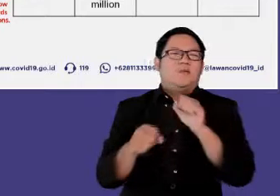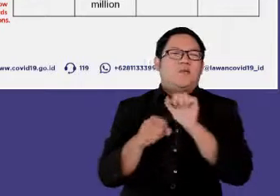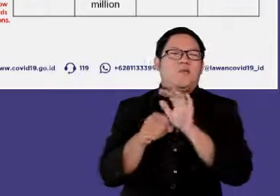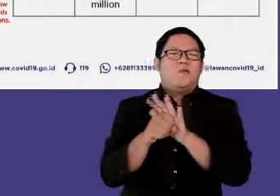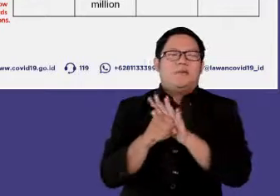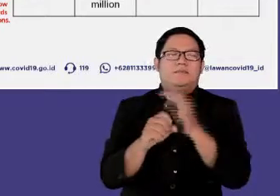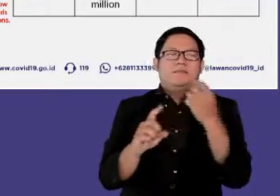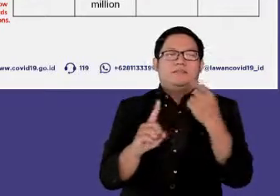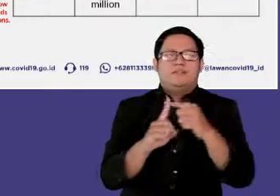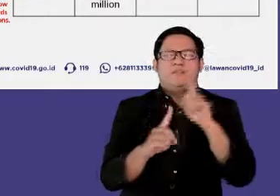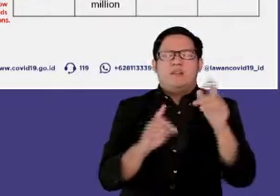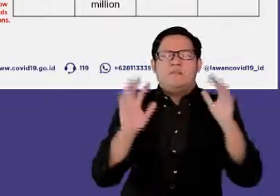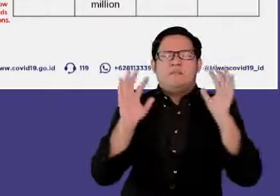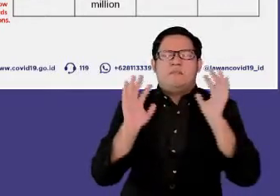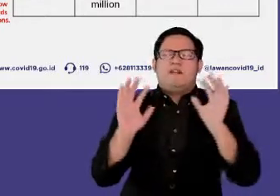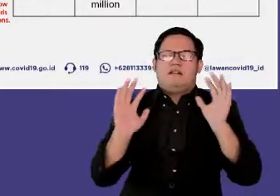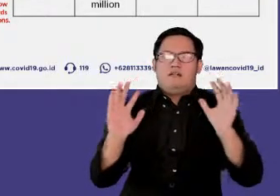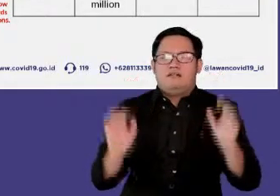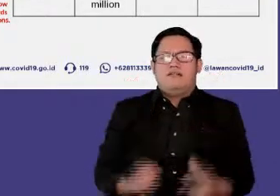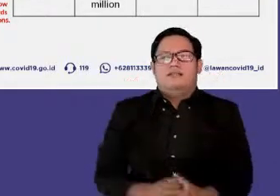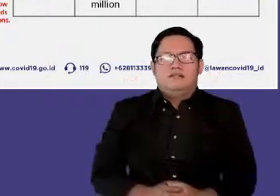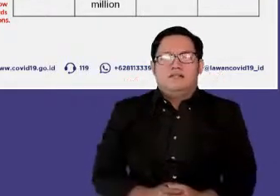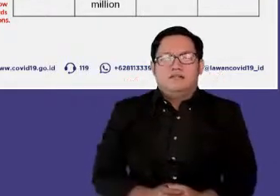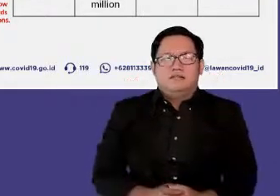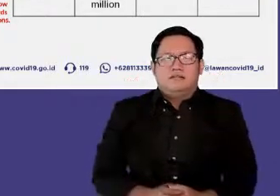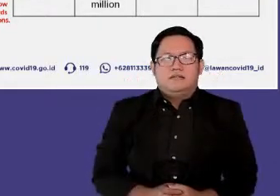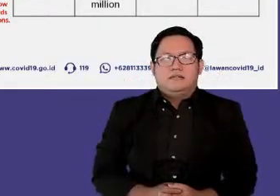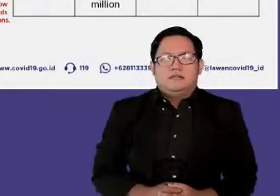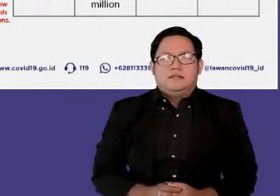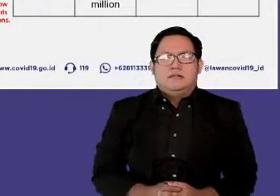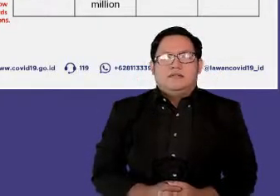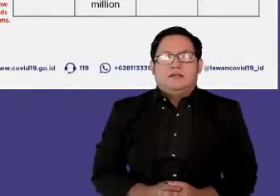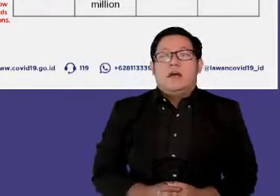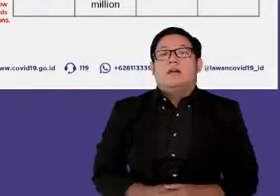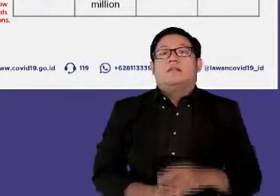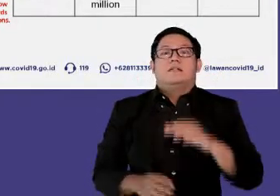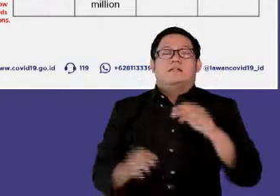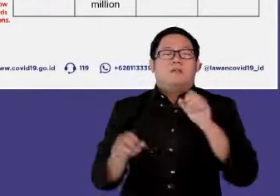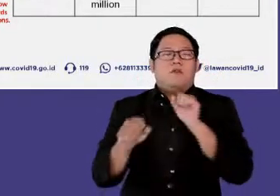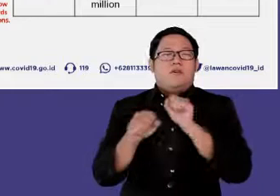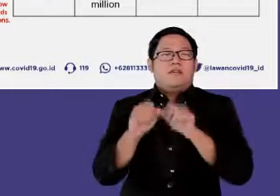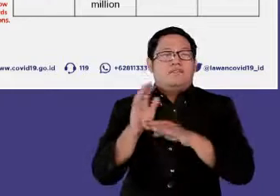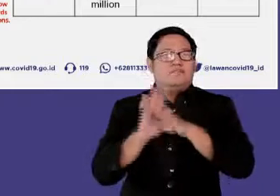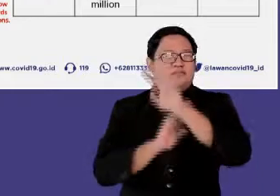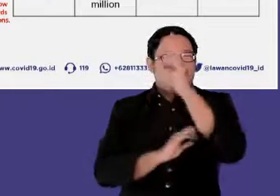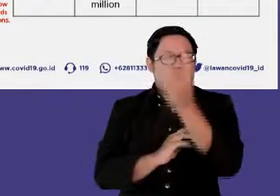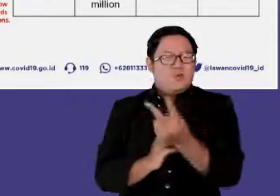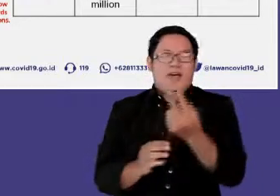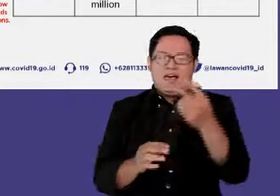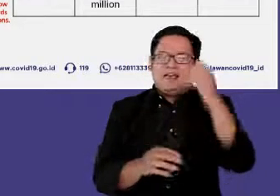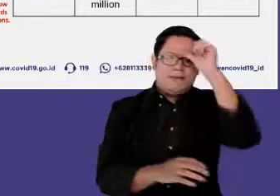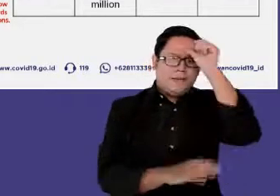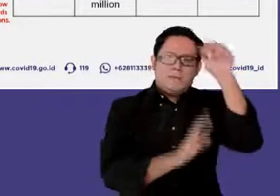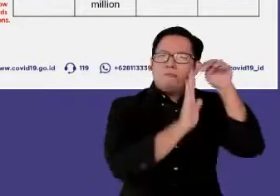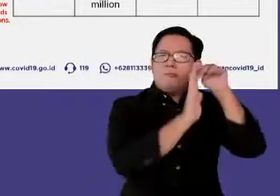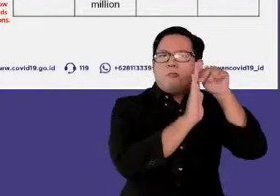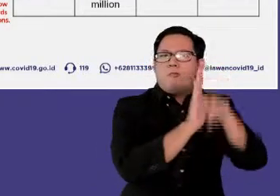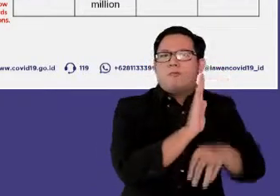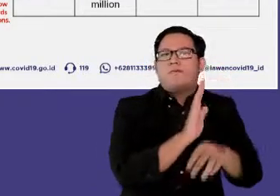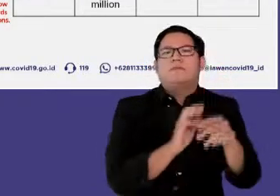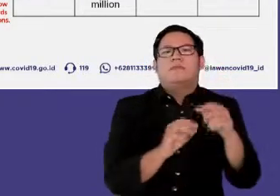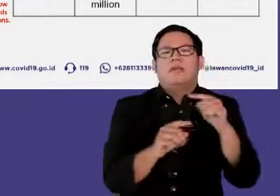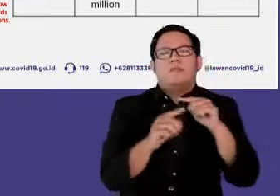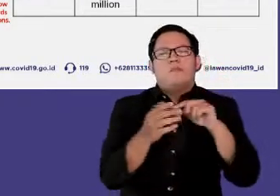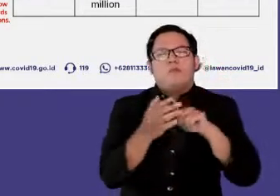period. The second peak has since declined, and India continues to display a